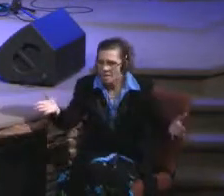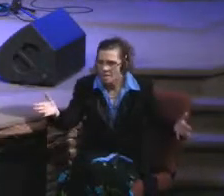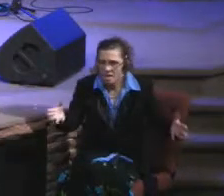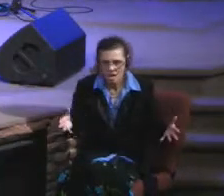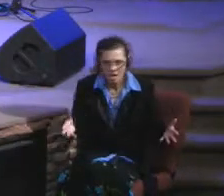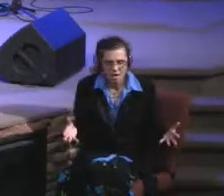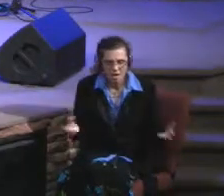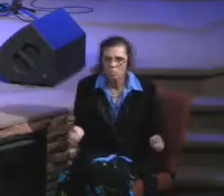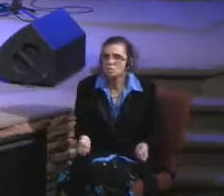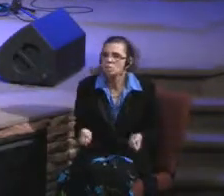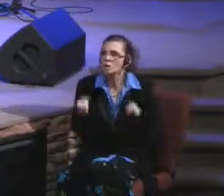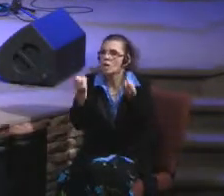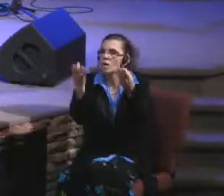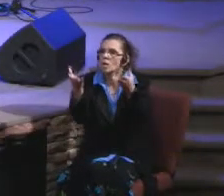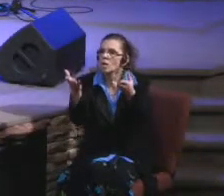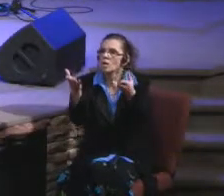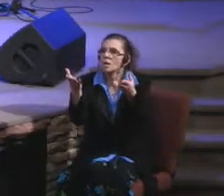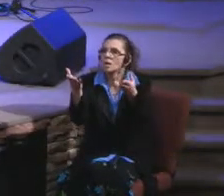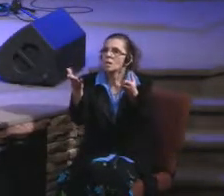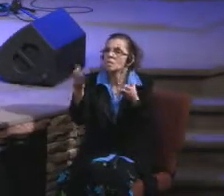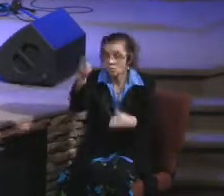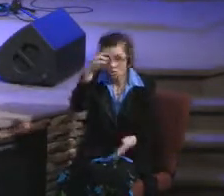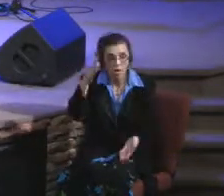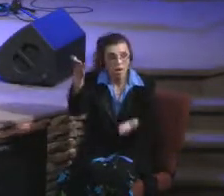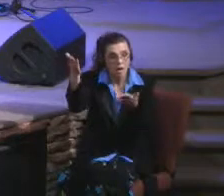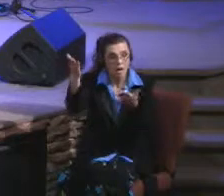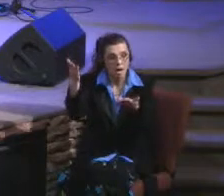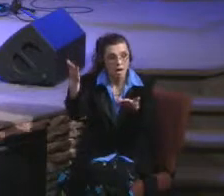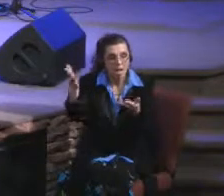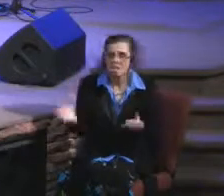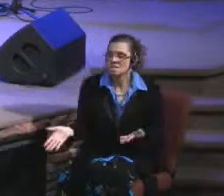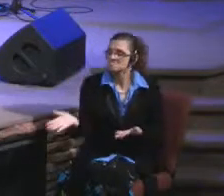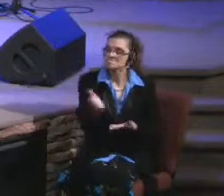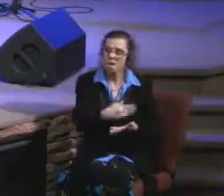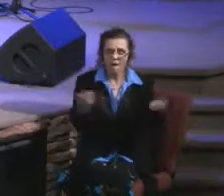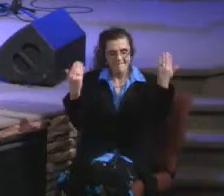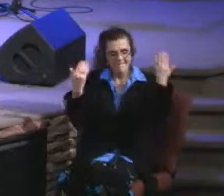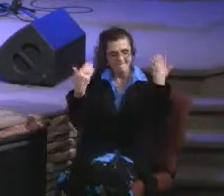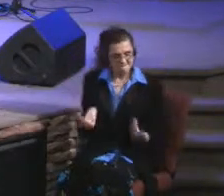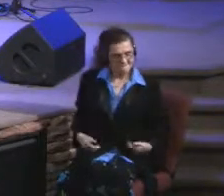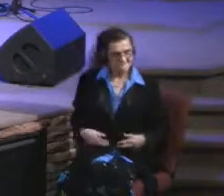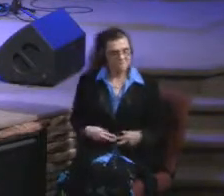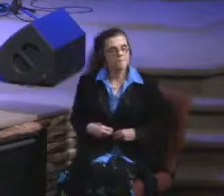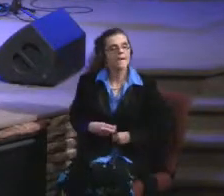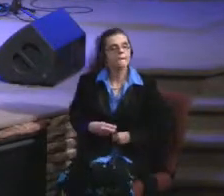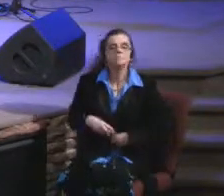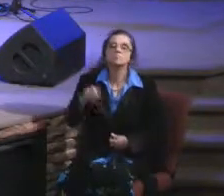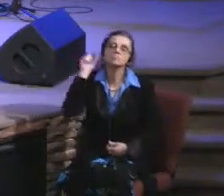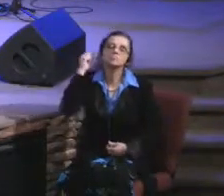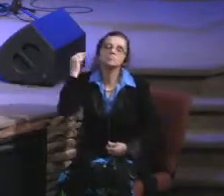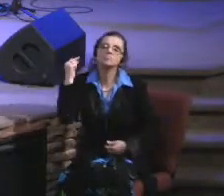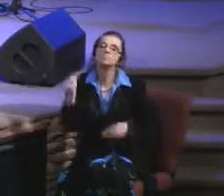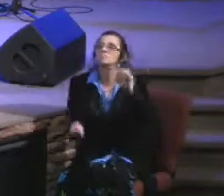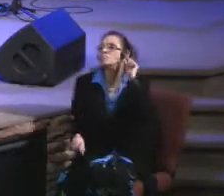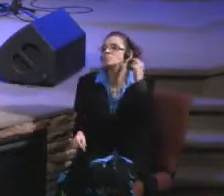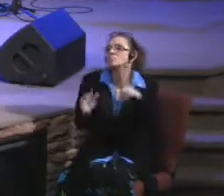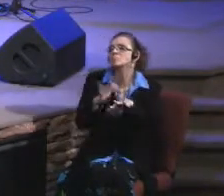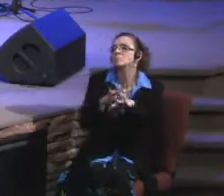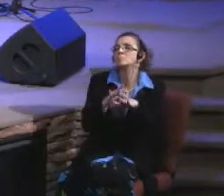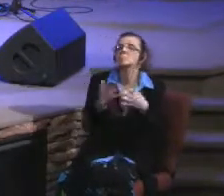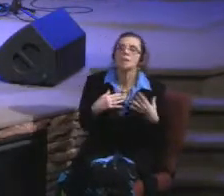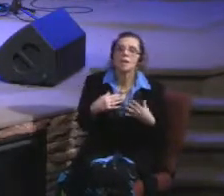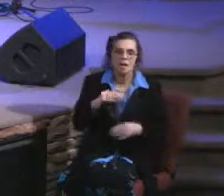spoil was to go to the treasure of God. Nobody was to keep it. Achan took for himself raiments, gold, silver,